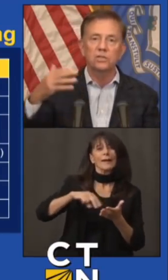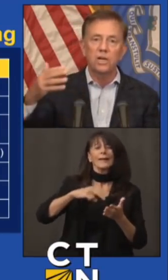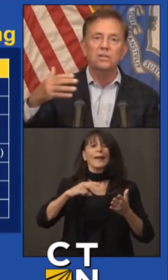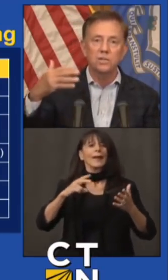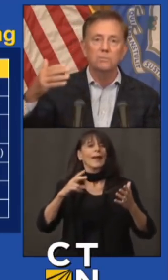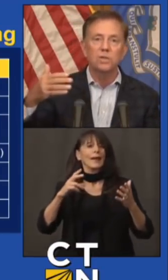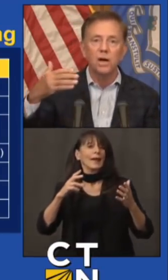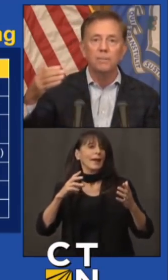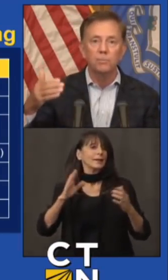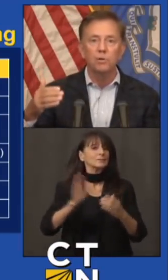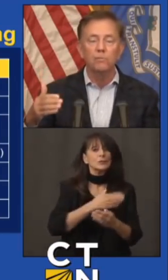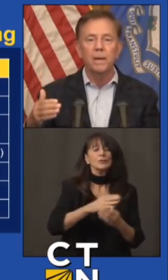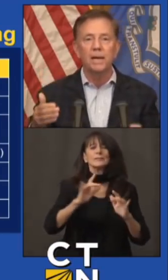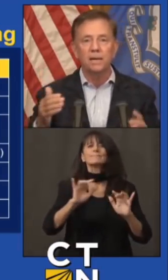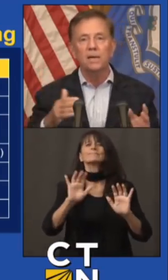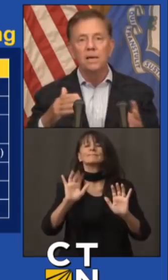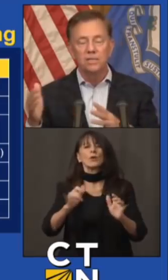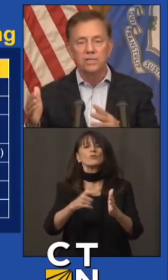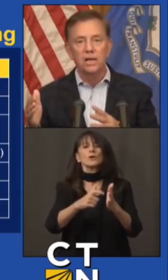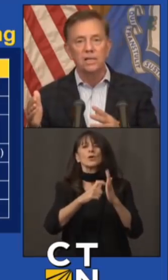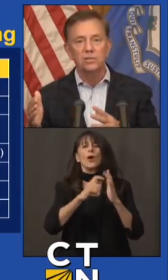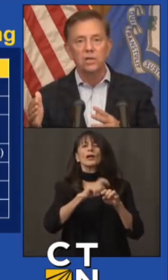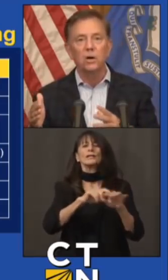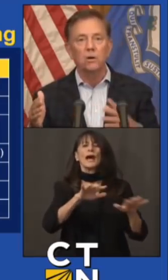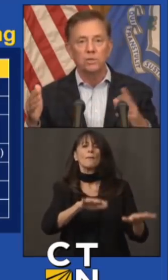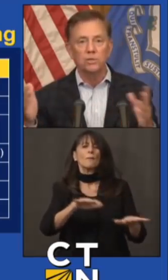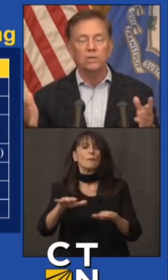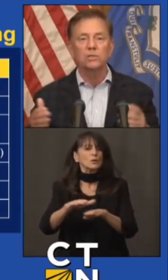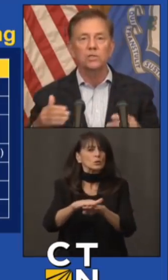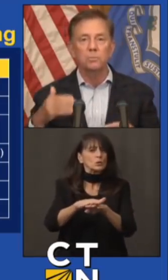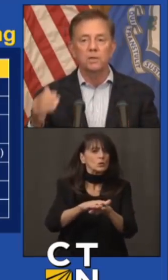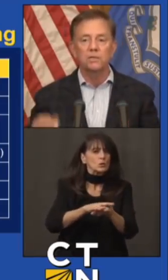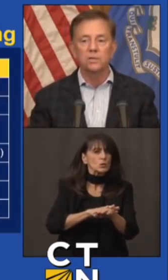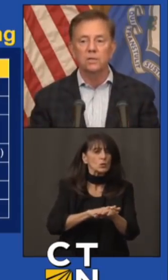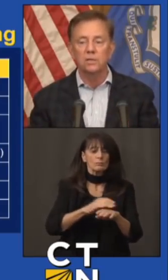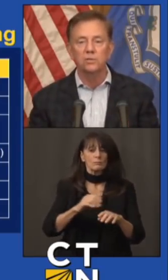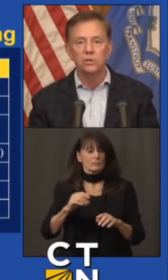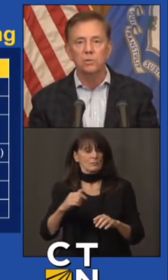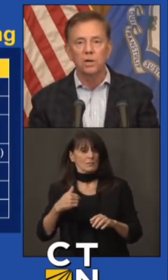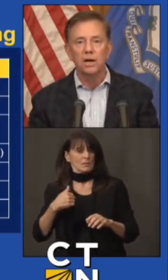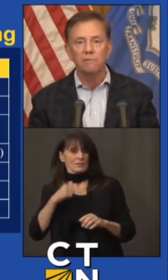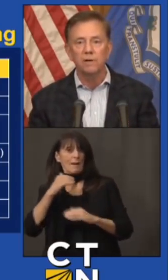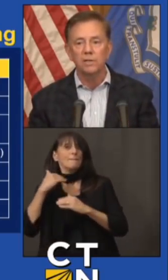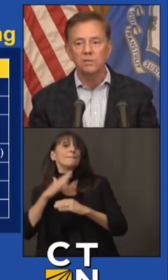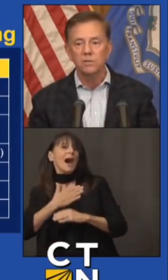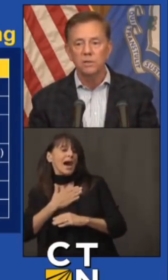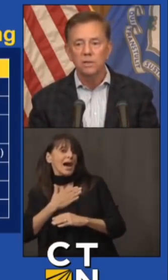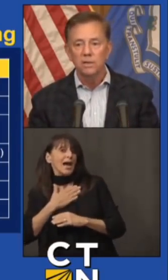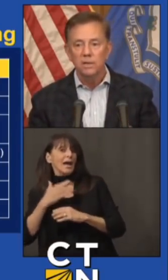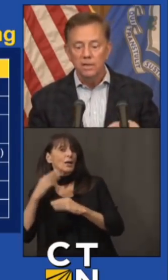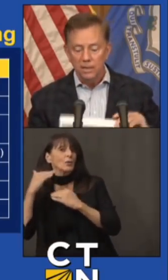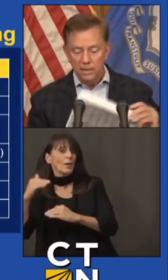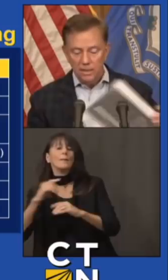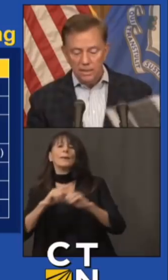is going to take some time to move back. It's not necessarily our restrictions, but it's consumer confidence.